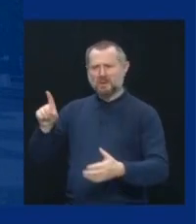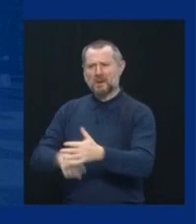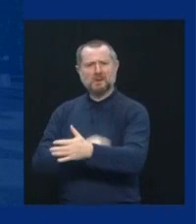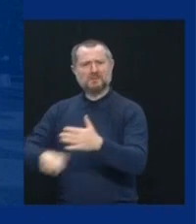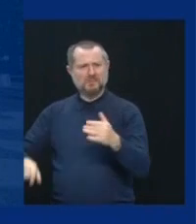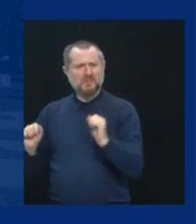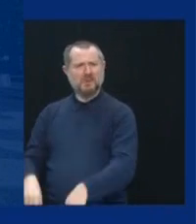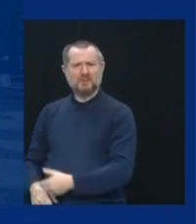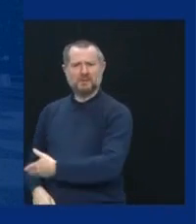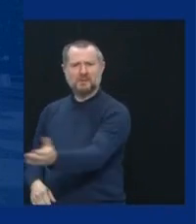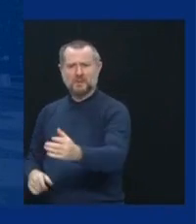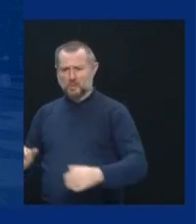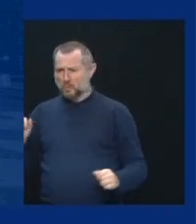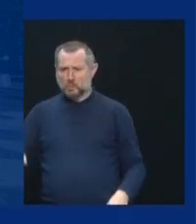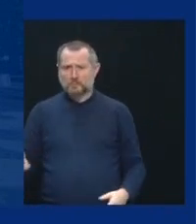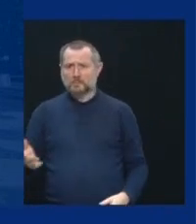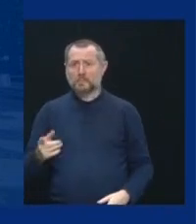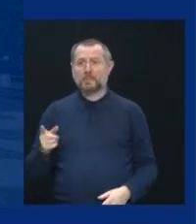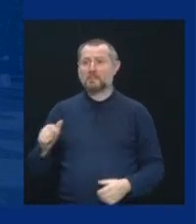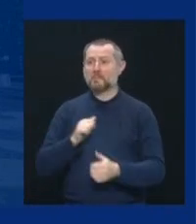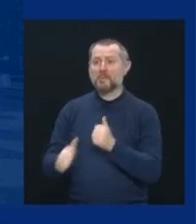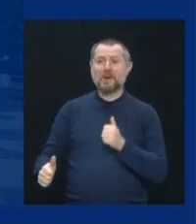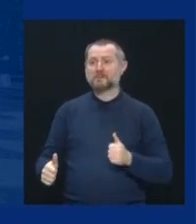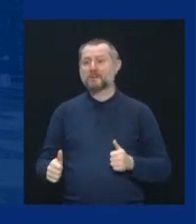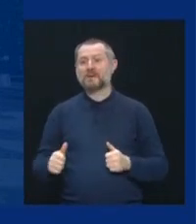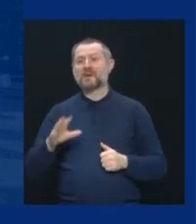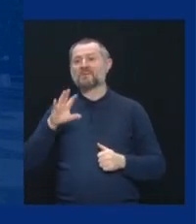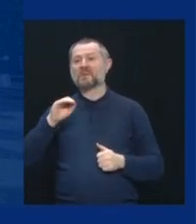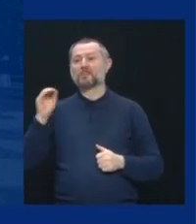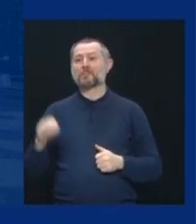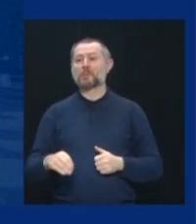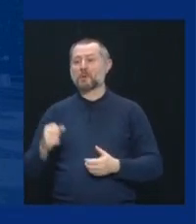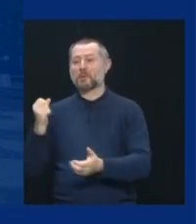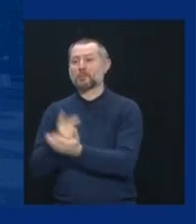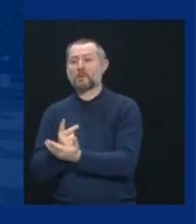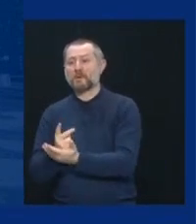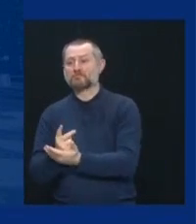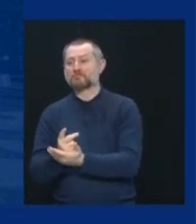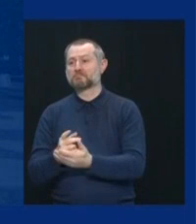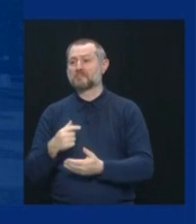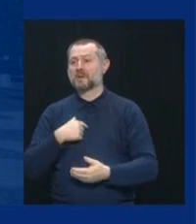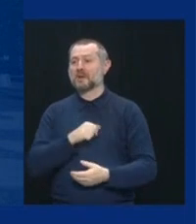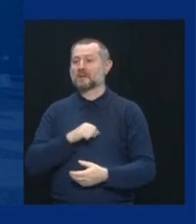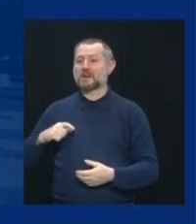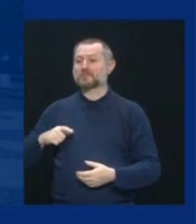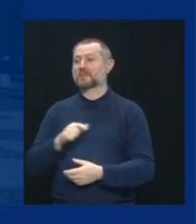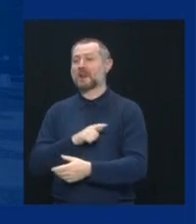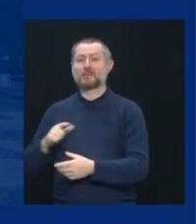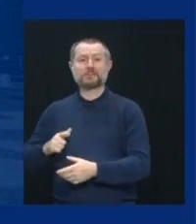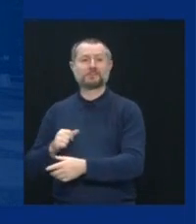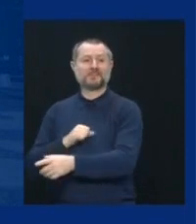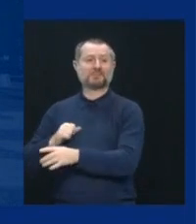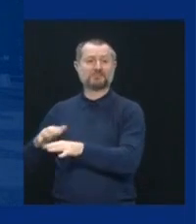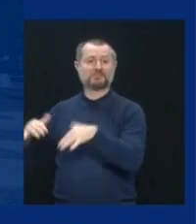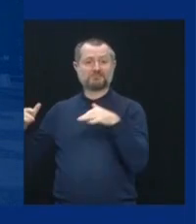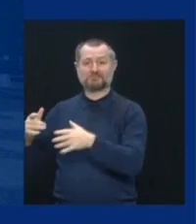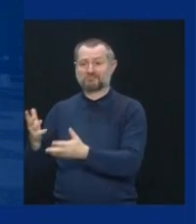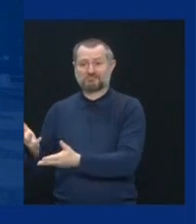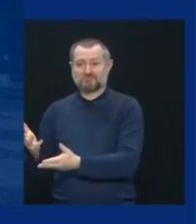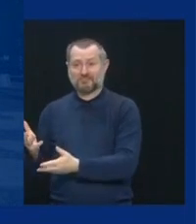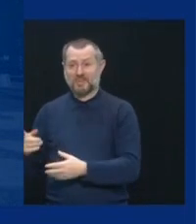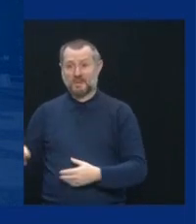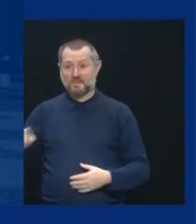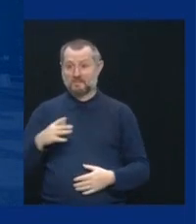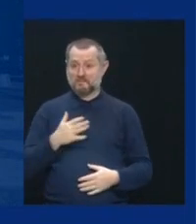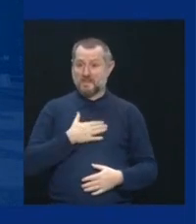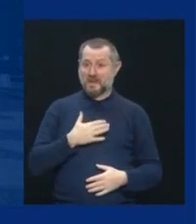by passing 50% of the Assembly and the Senate. They have never reversed a single